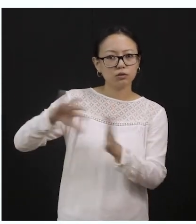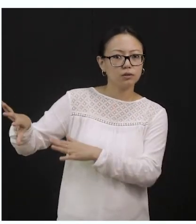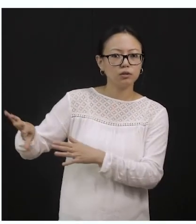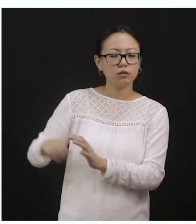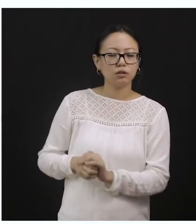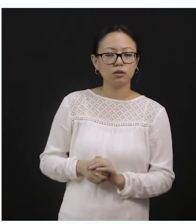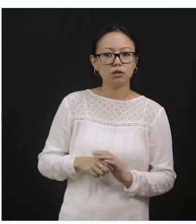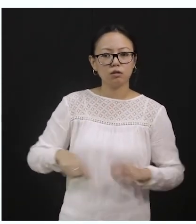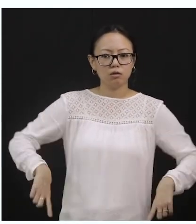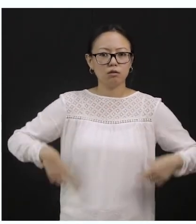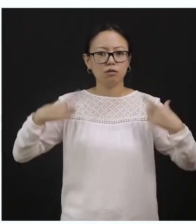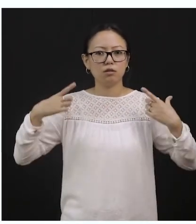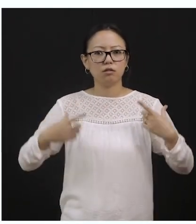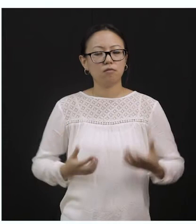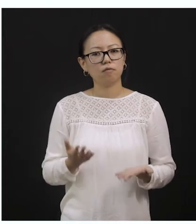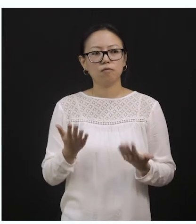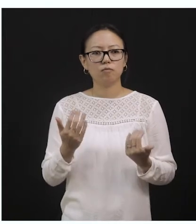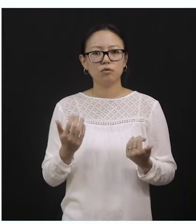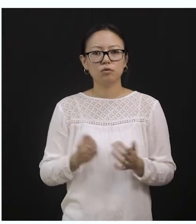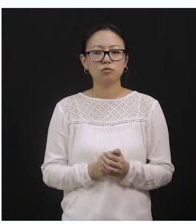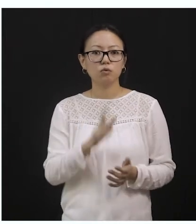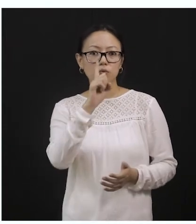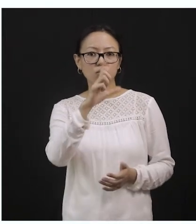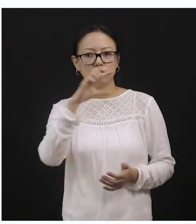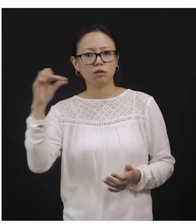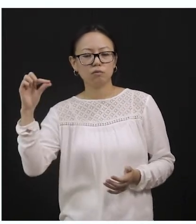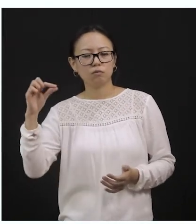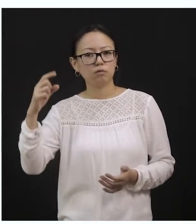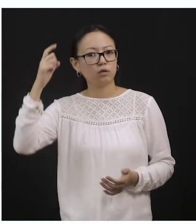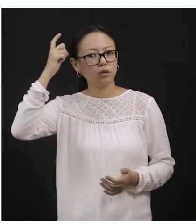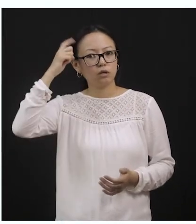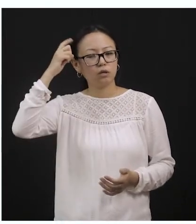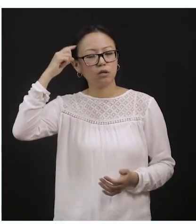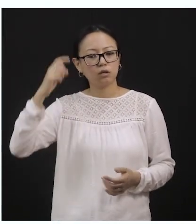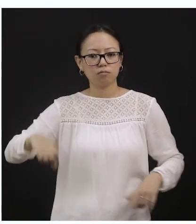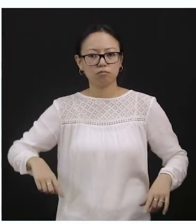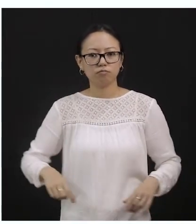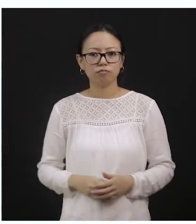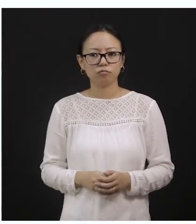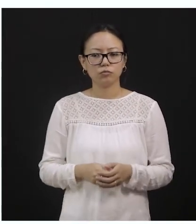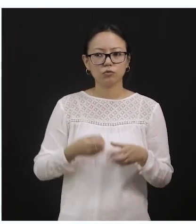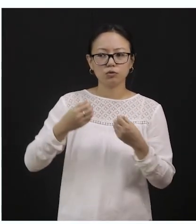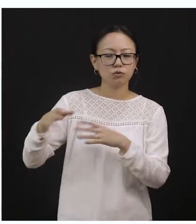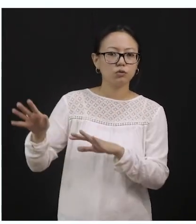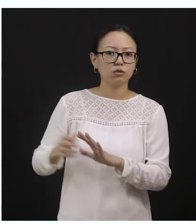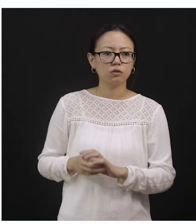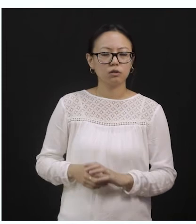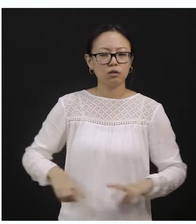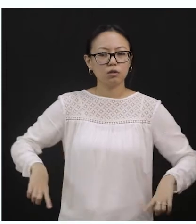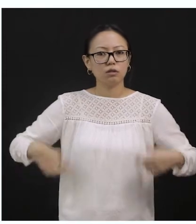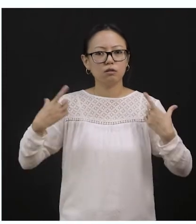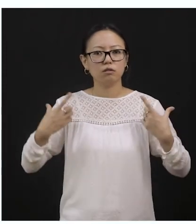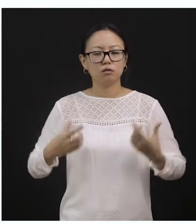that, then the cockroach can live for a week. That is so amazing. If somebody cuts off our head, we